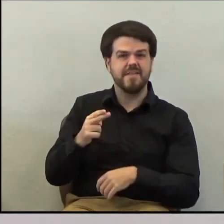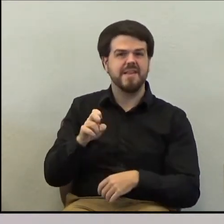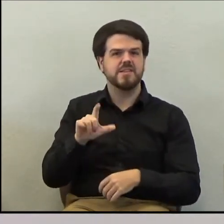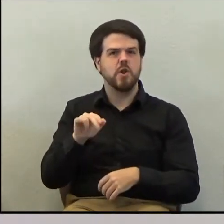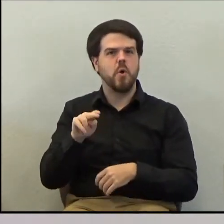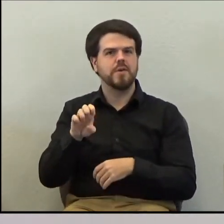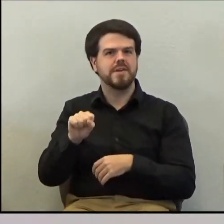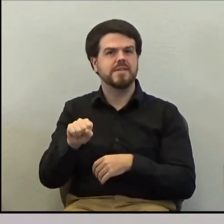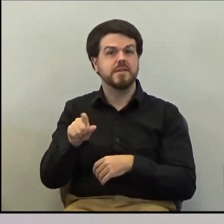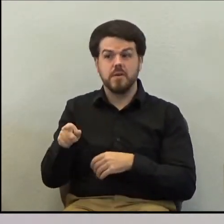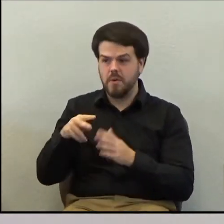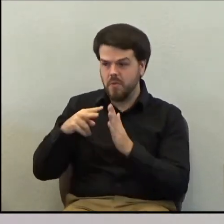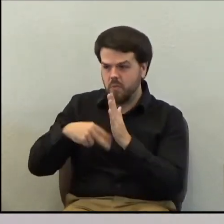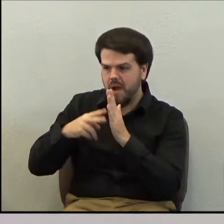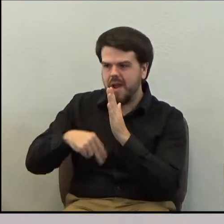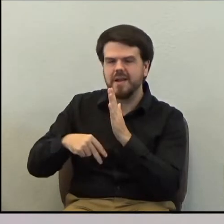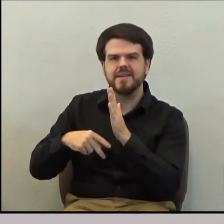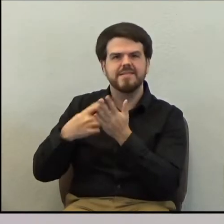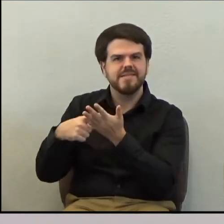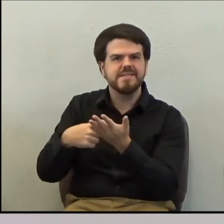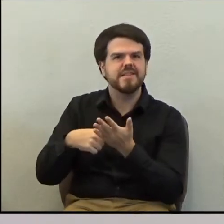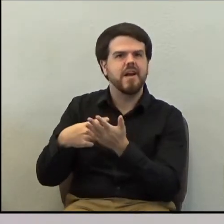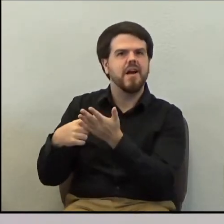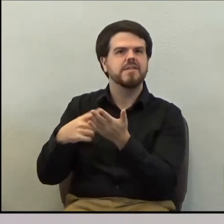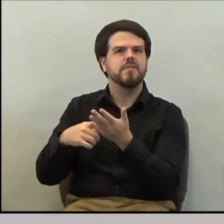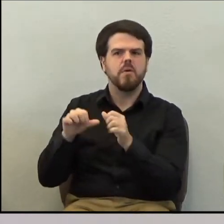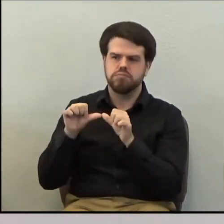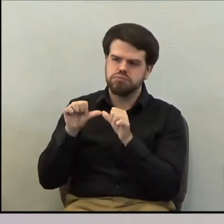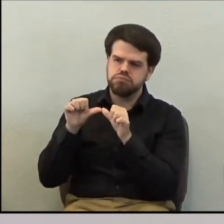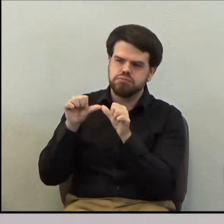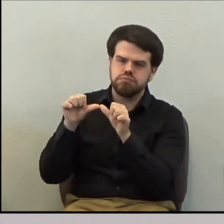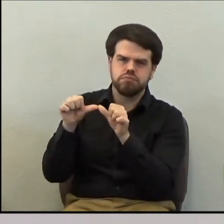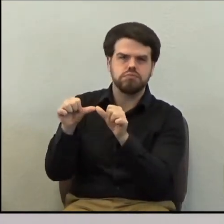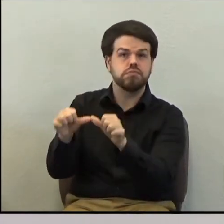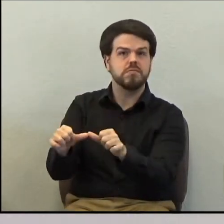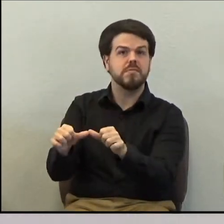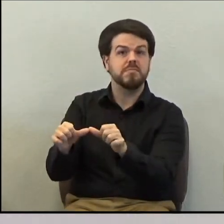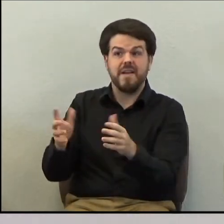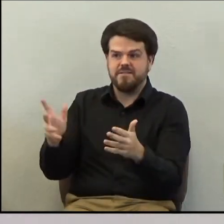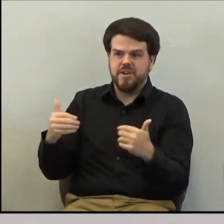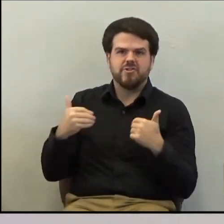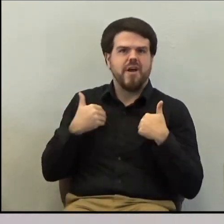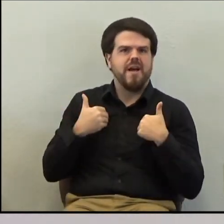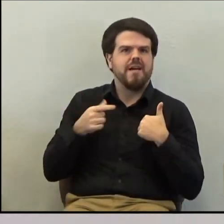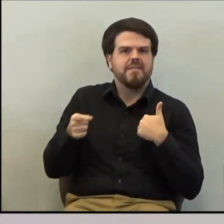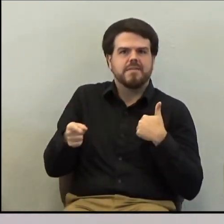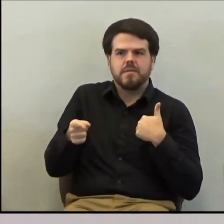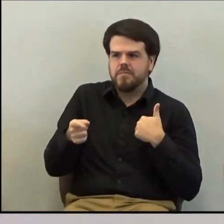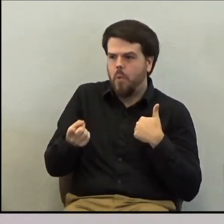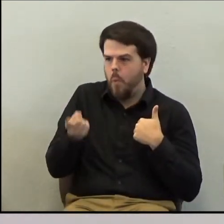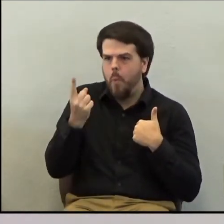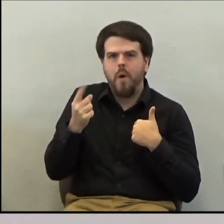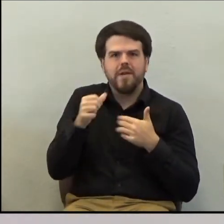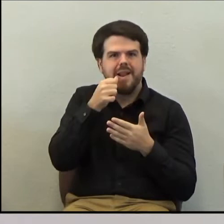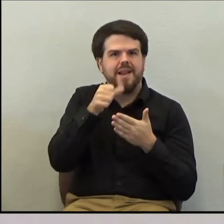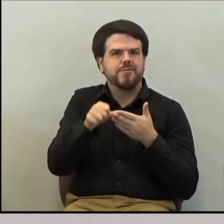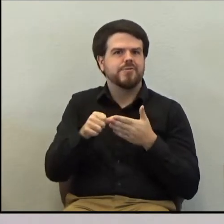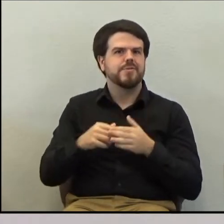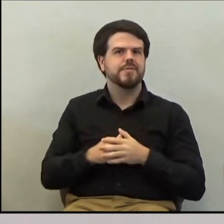discussed so often and for such a long time. Again, it's all they had. It's the only letter they had. And then